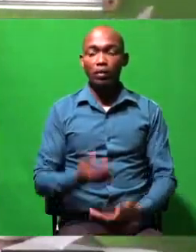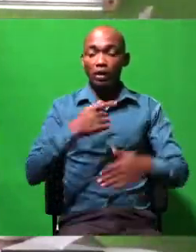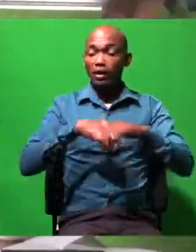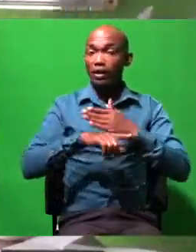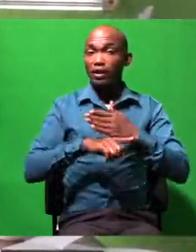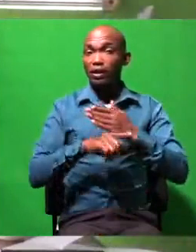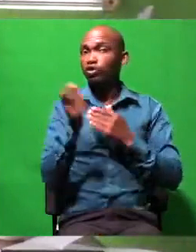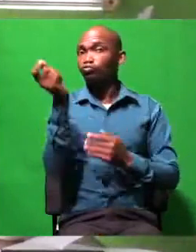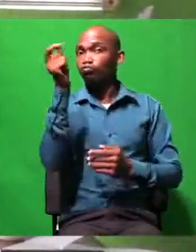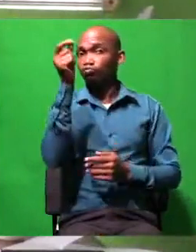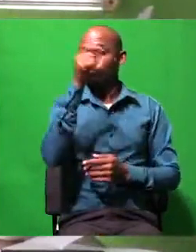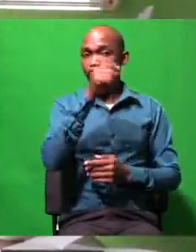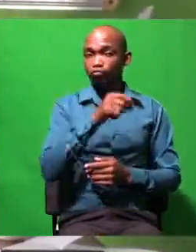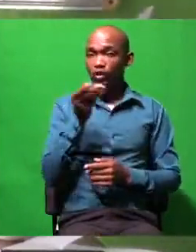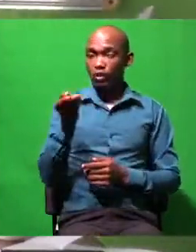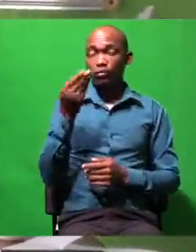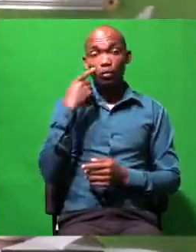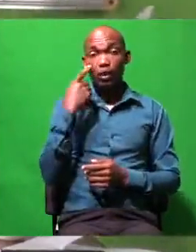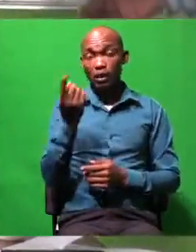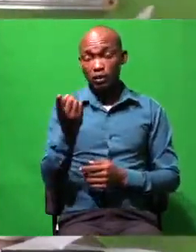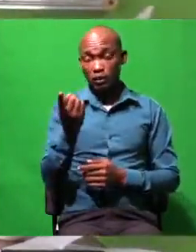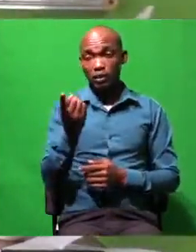From this diagram, we can see that